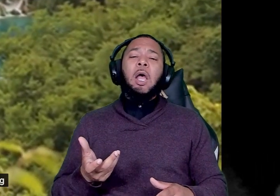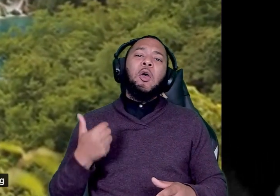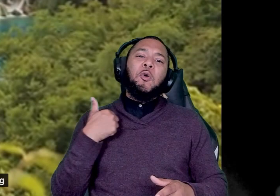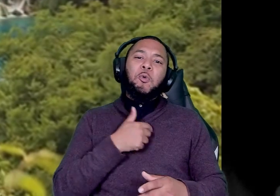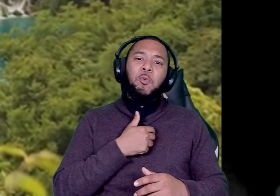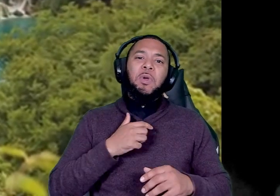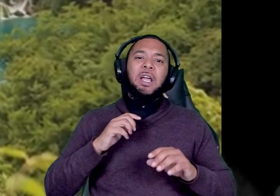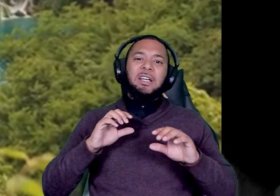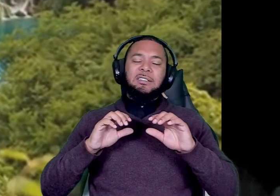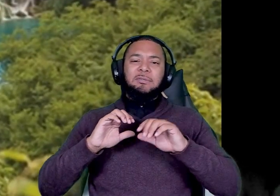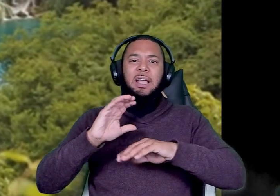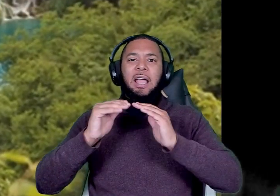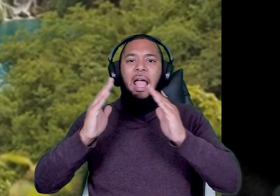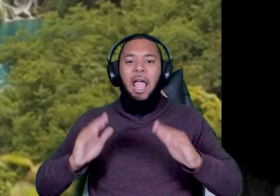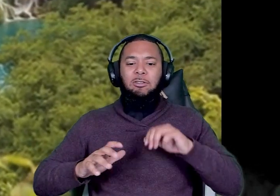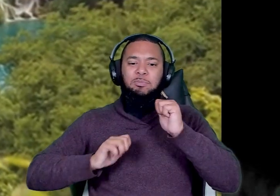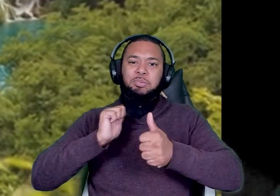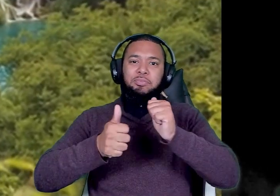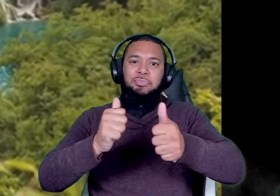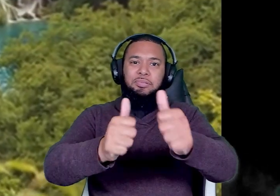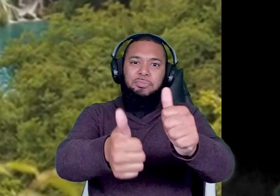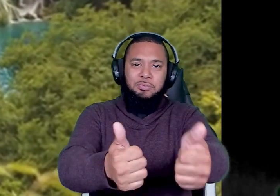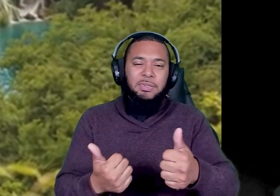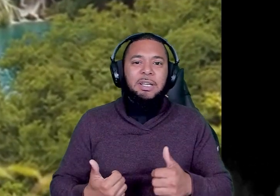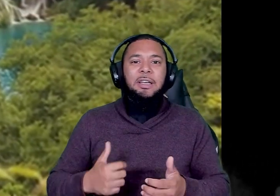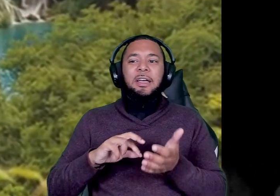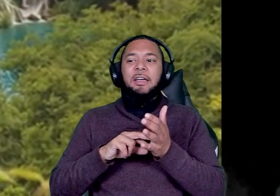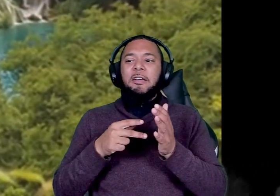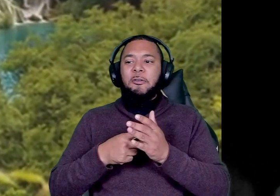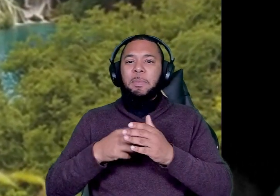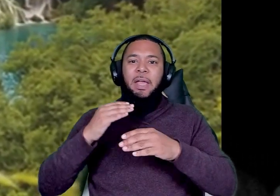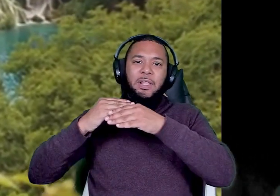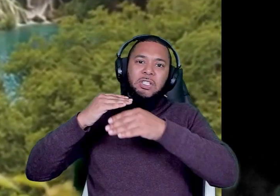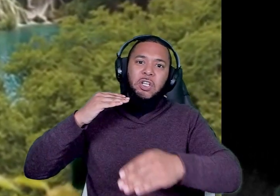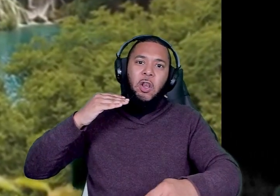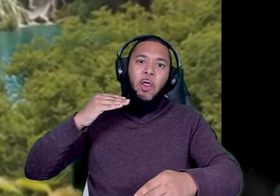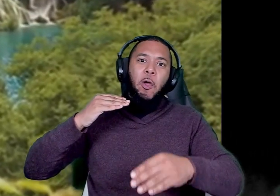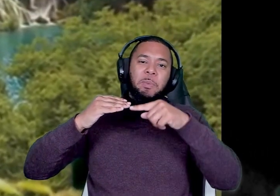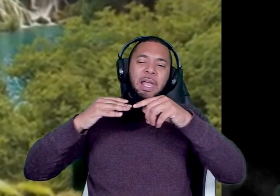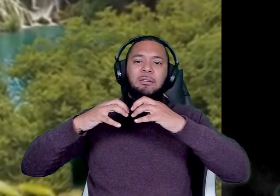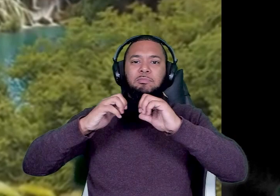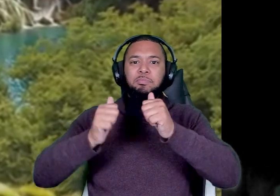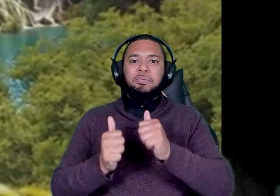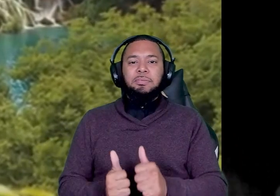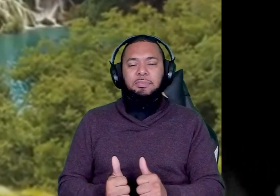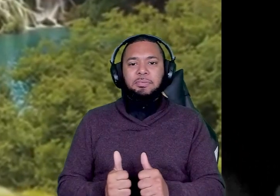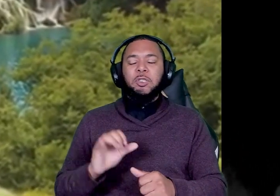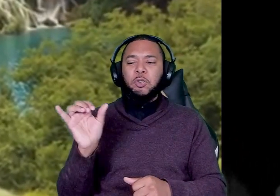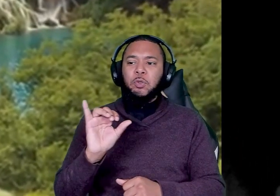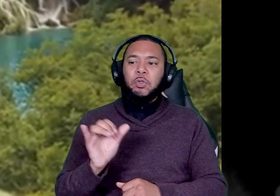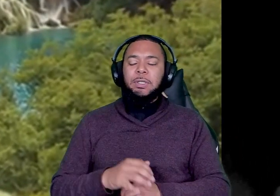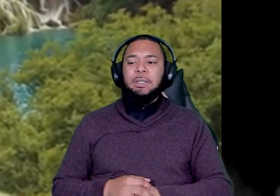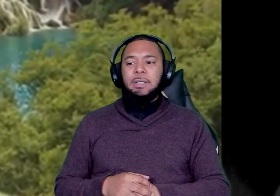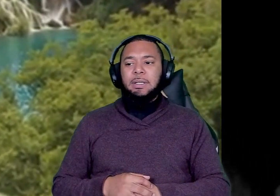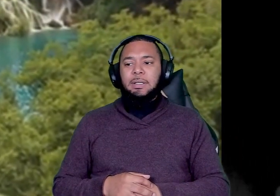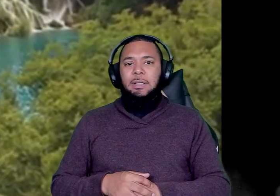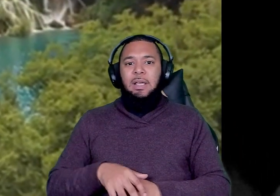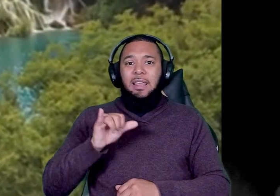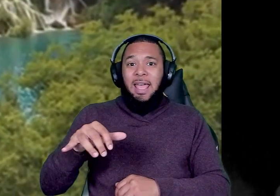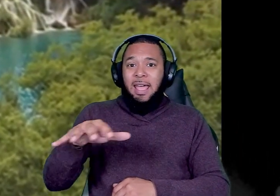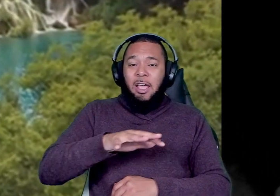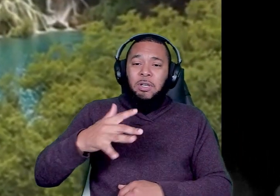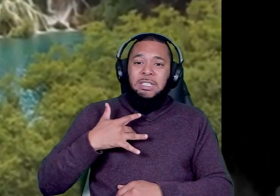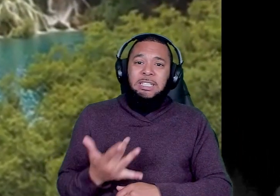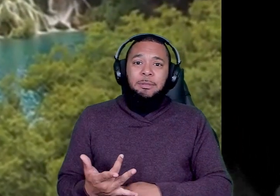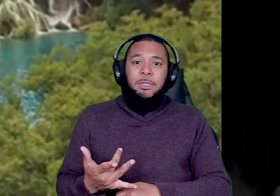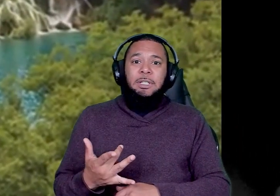overbuilding, overcrowding by humans, leading to destabilization of the sloped areas. The Mediterranean/chaparral biome typically is